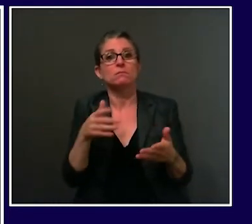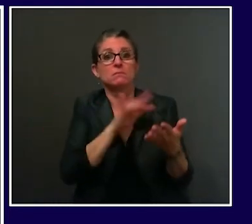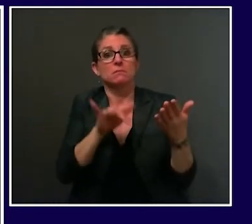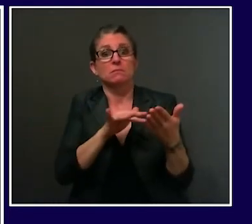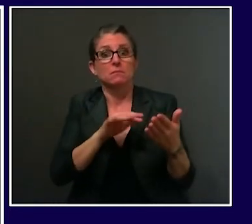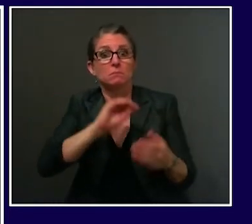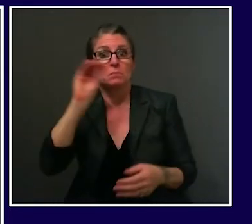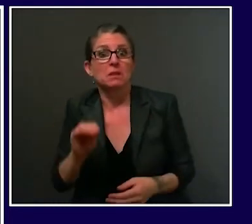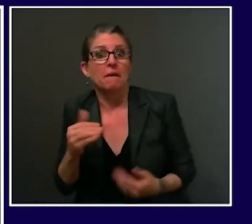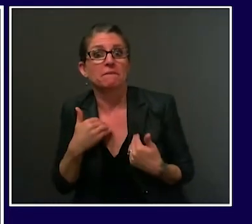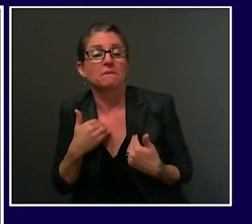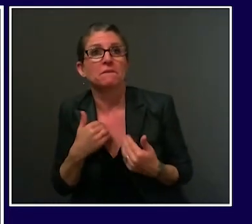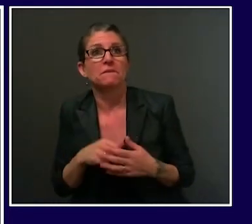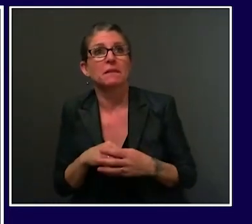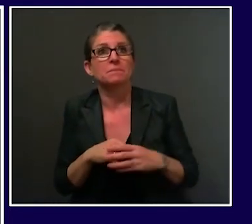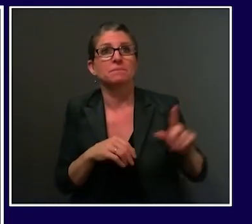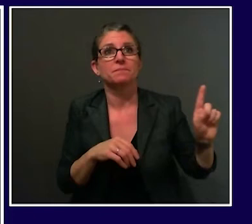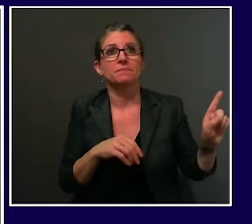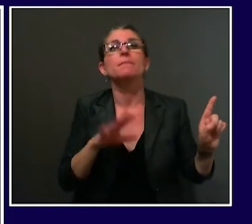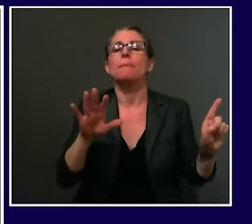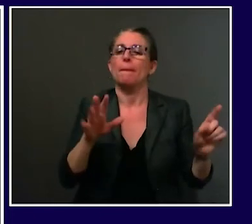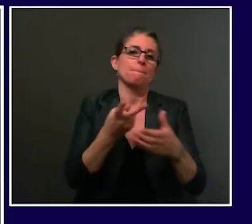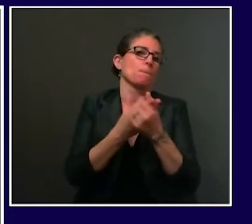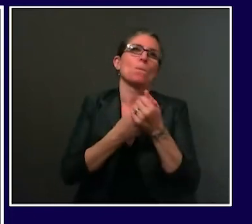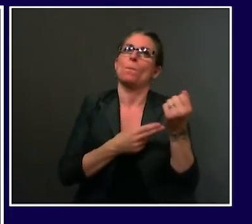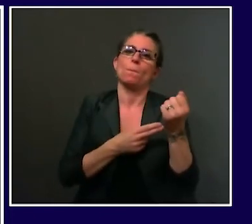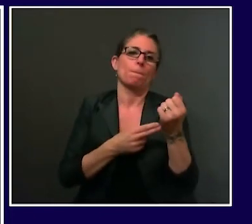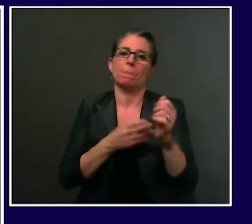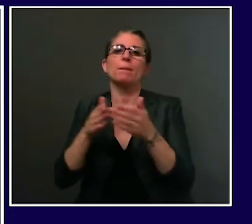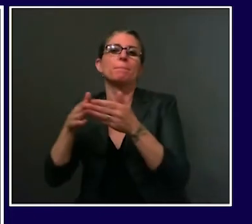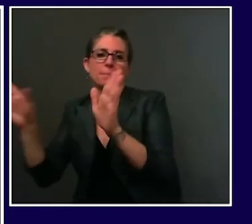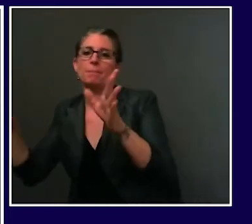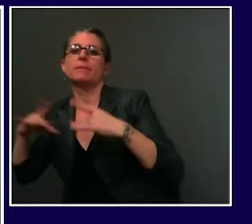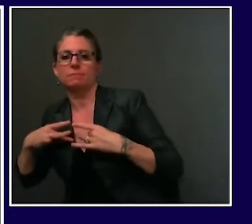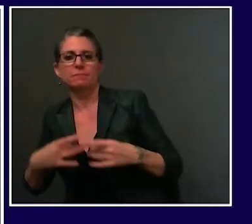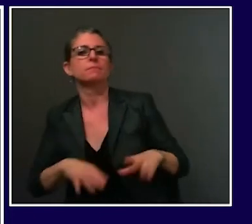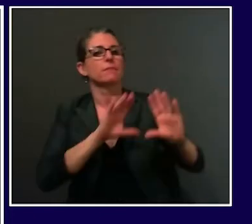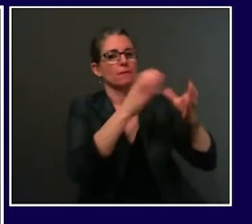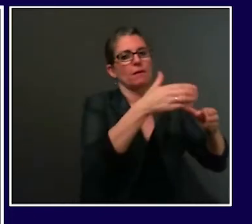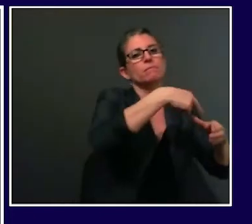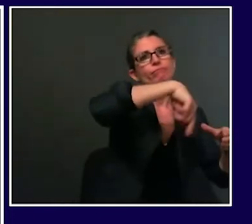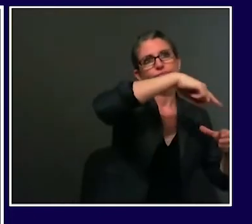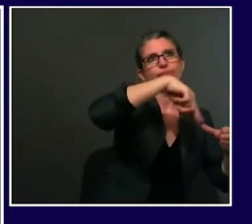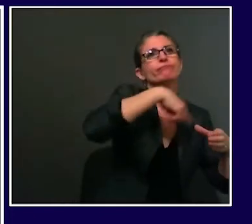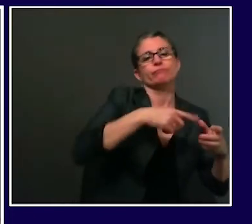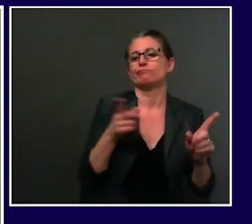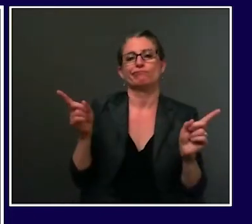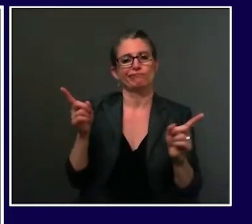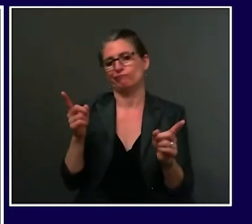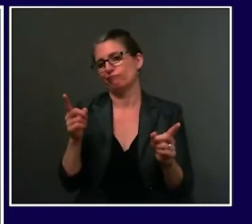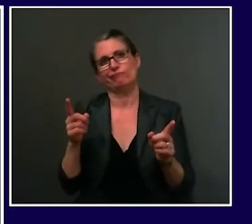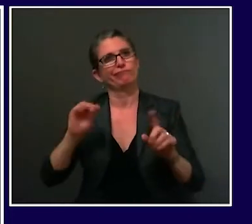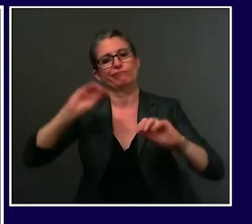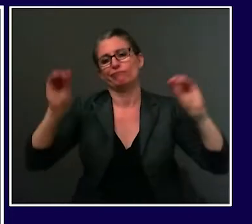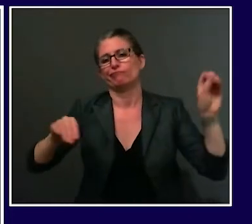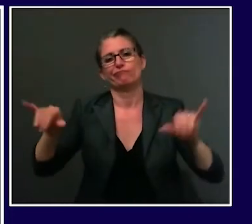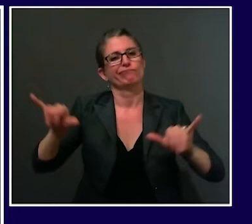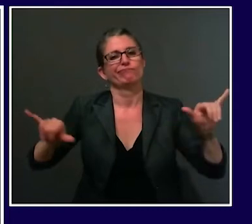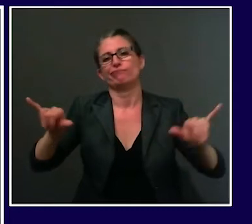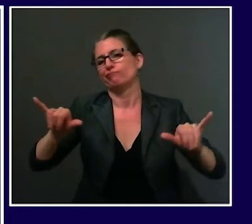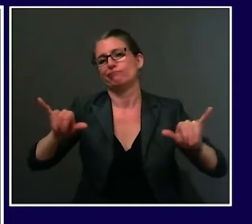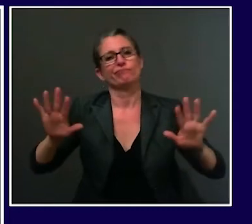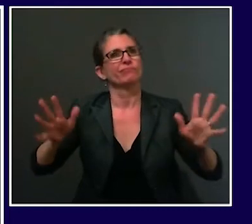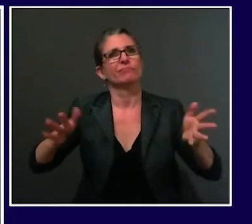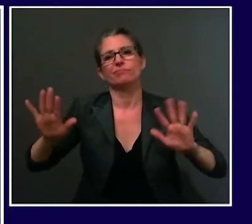a high number of cases transmitted within the household. And that's been, that sort of transmission by